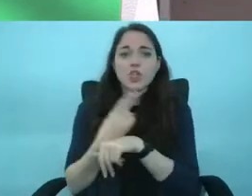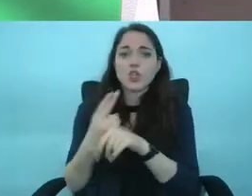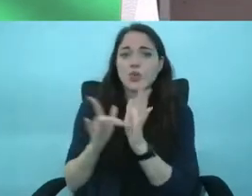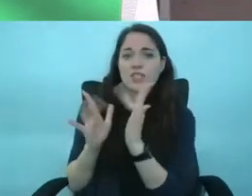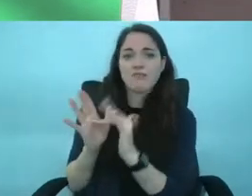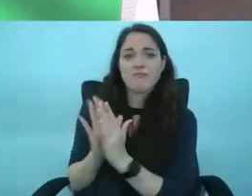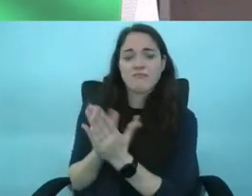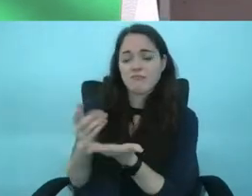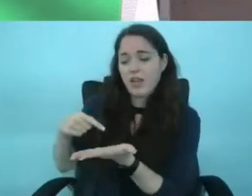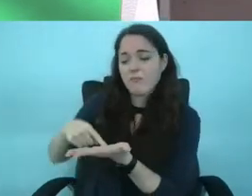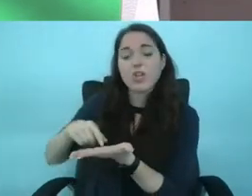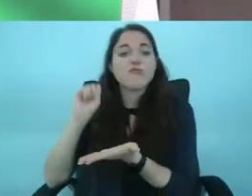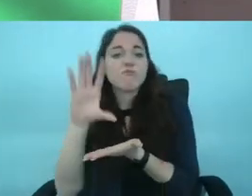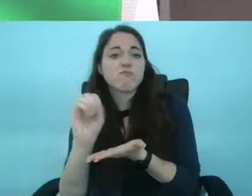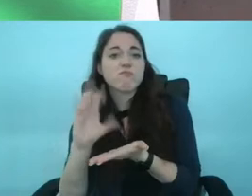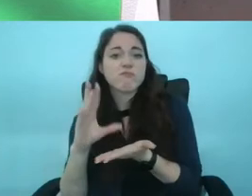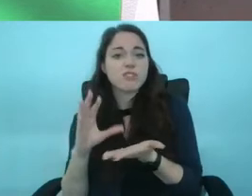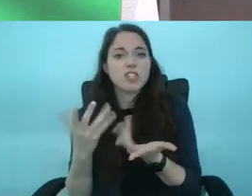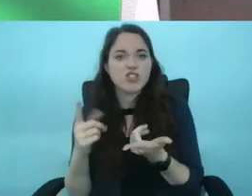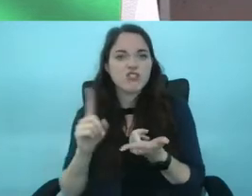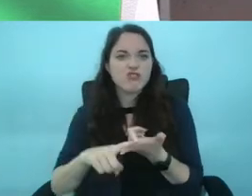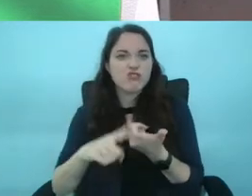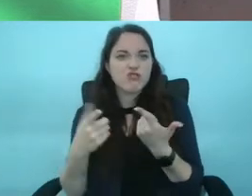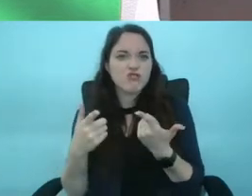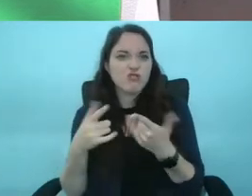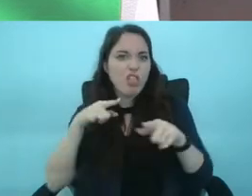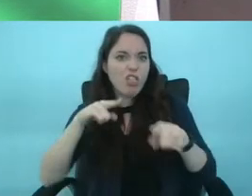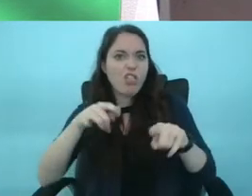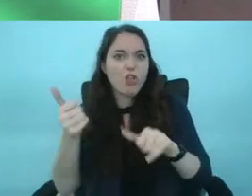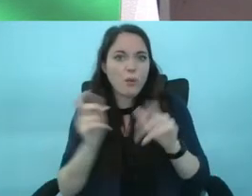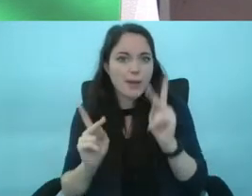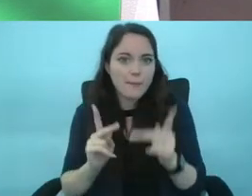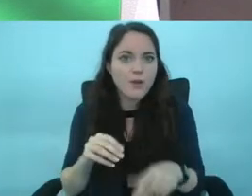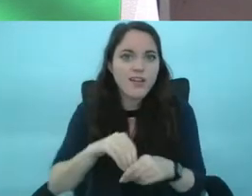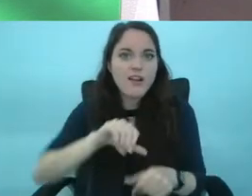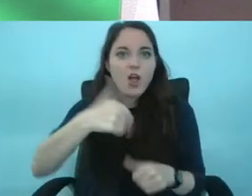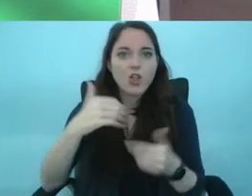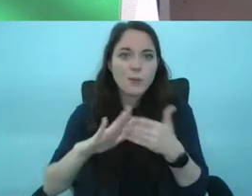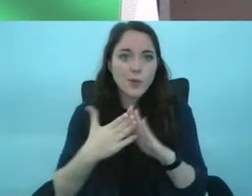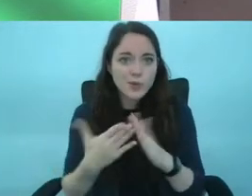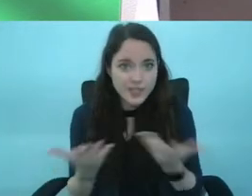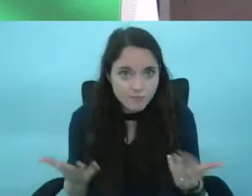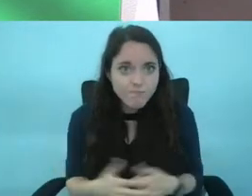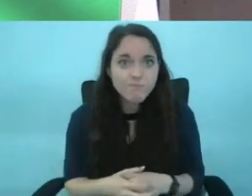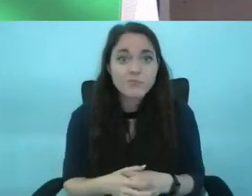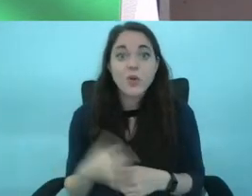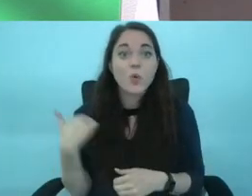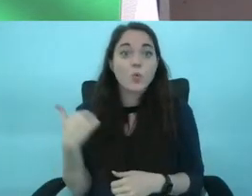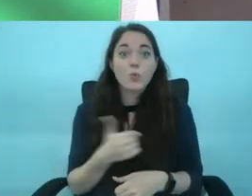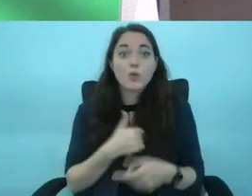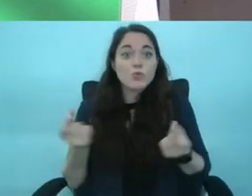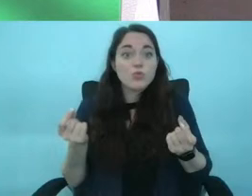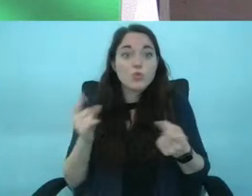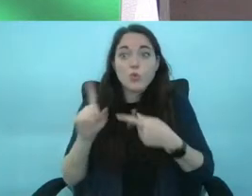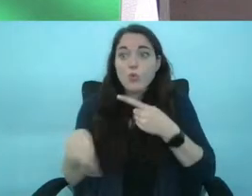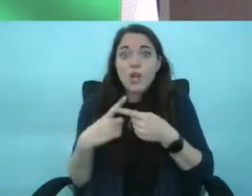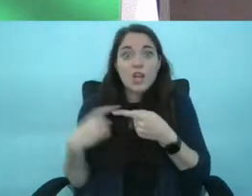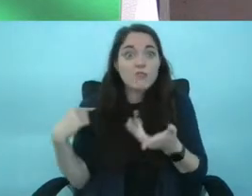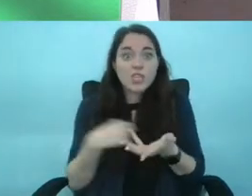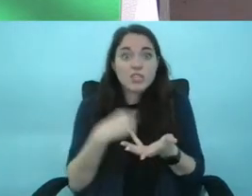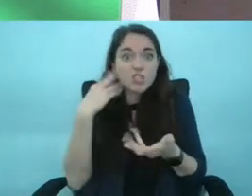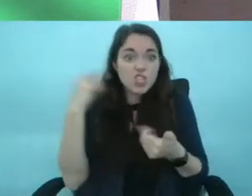of many communities. What do we as people of faith do when we're faced with these